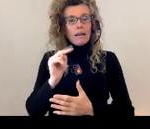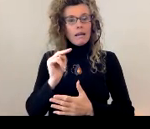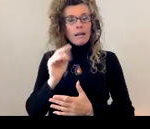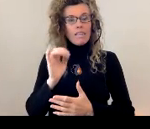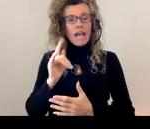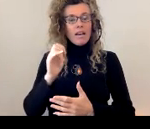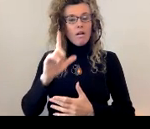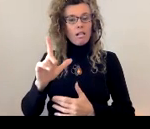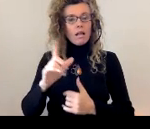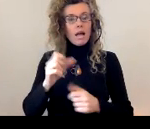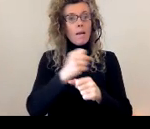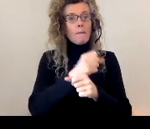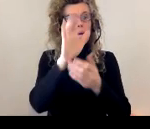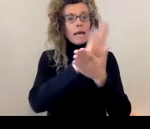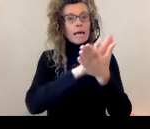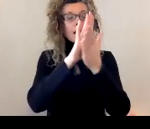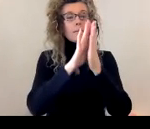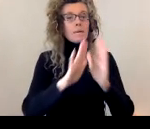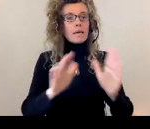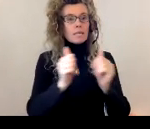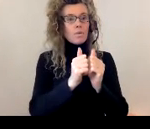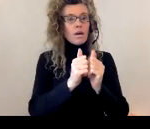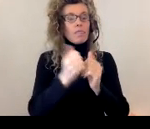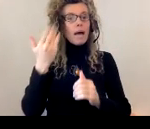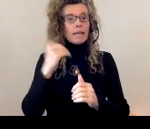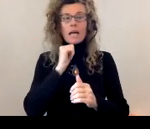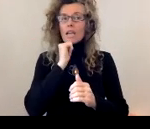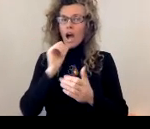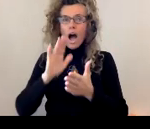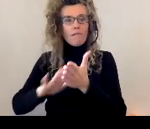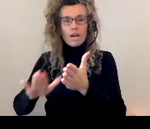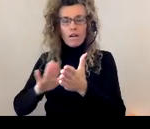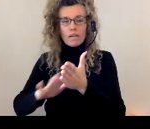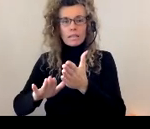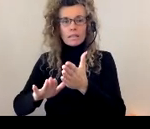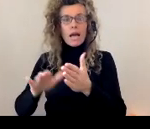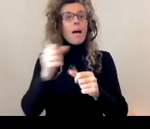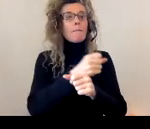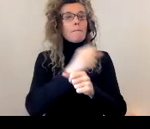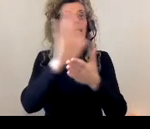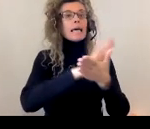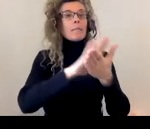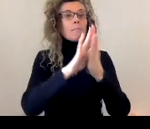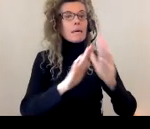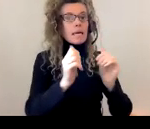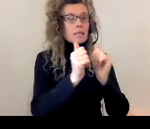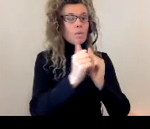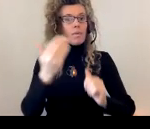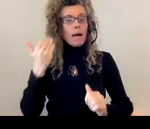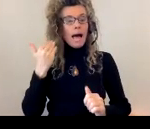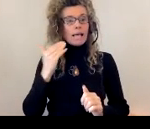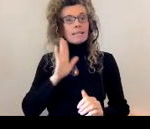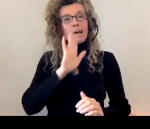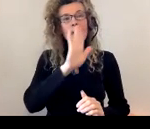making peace with the past. It's not forgiveness, it's making peace with the past. And his comment on this, which I think is